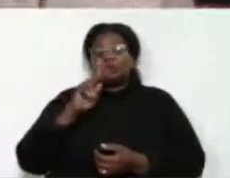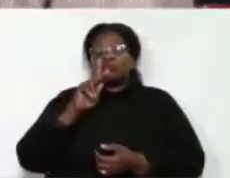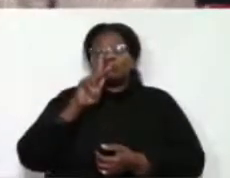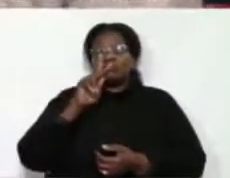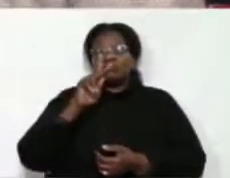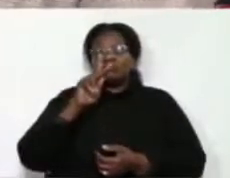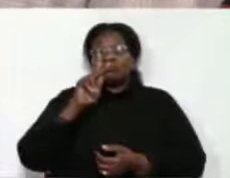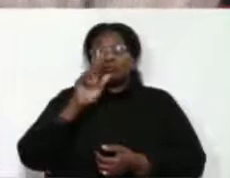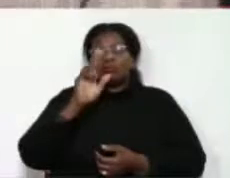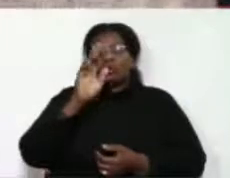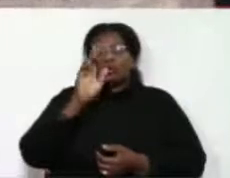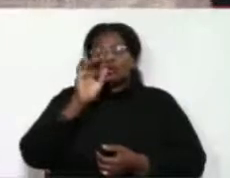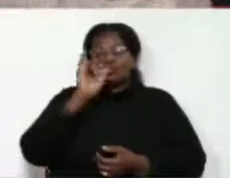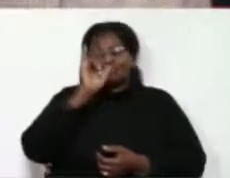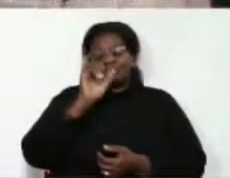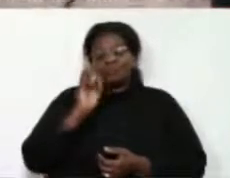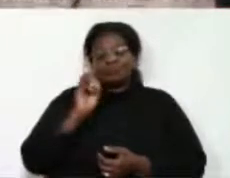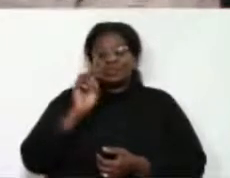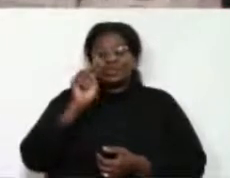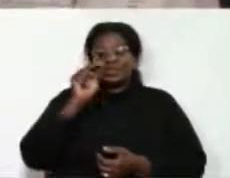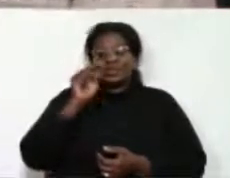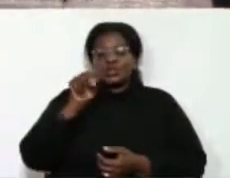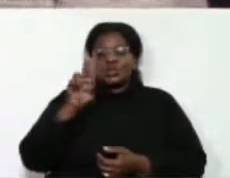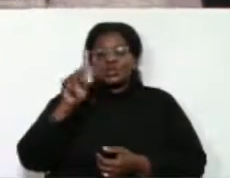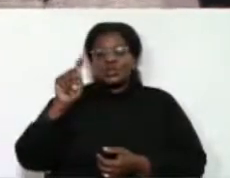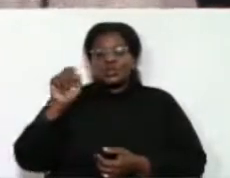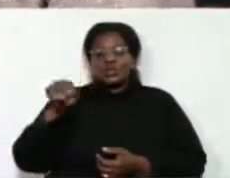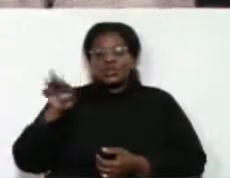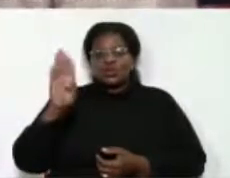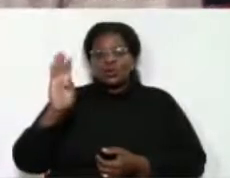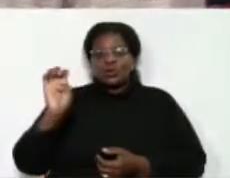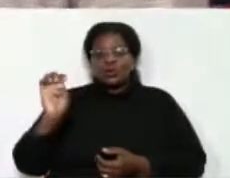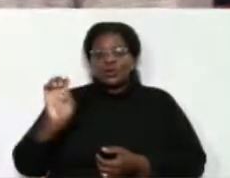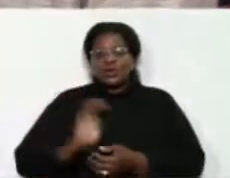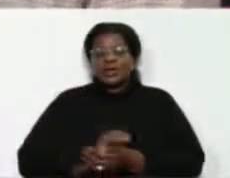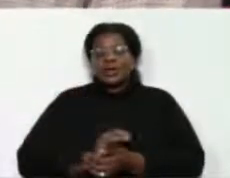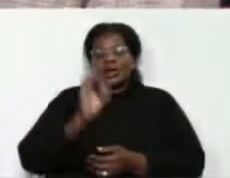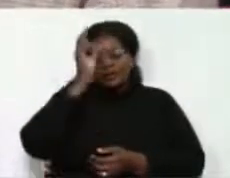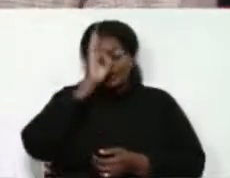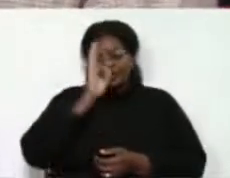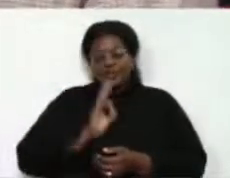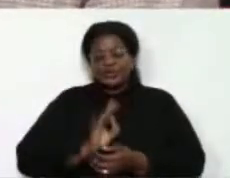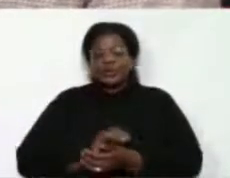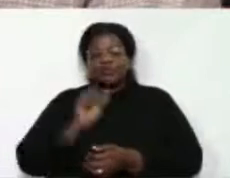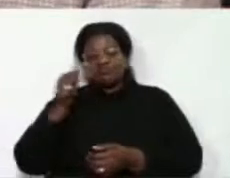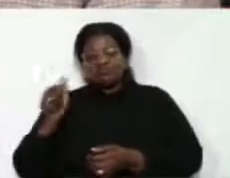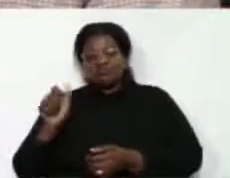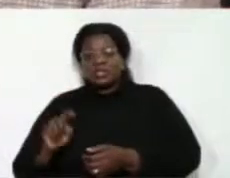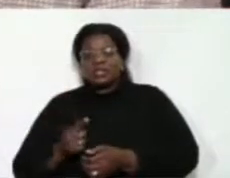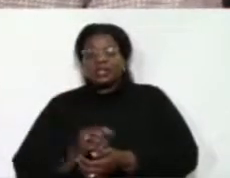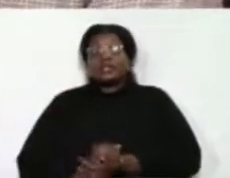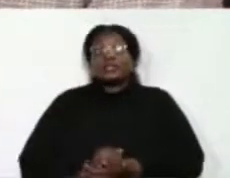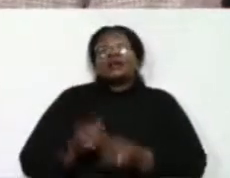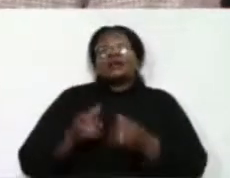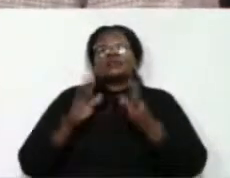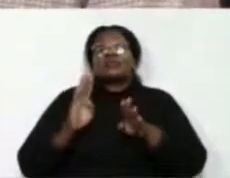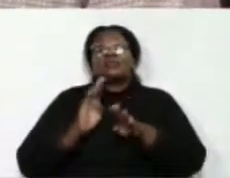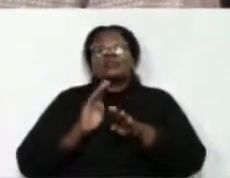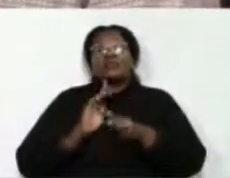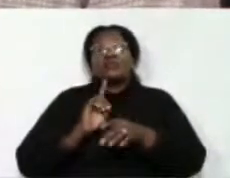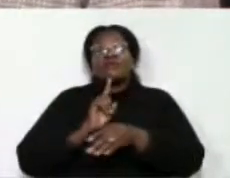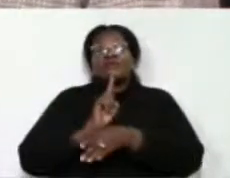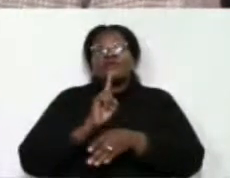important. But then I thought, why talk about partnerships first when you might just need a mentor? So let's talk about mentoring first. Right. I think the